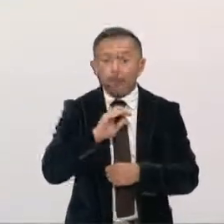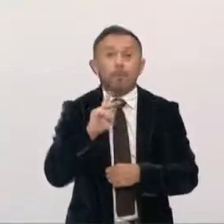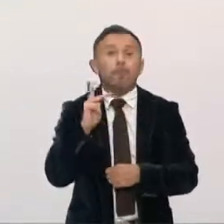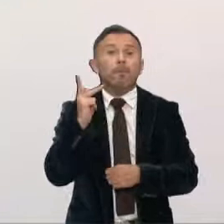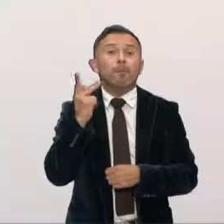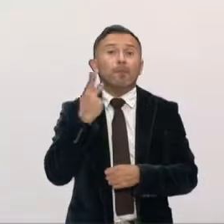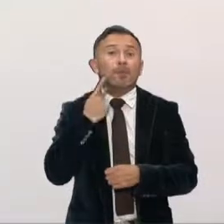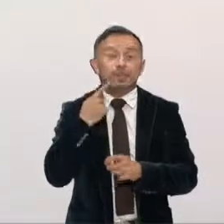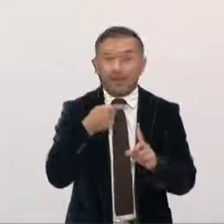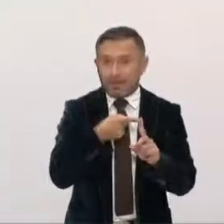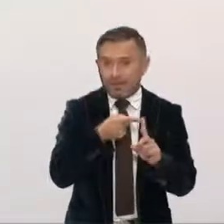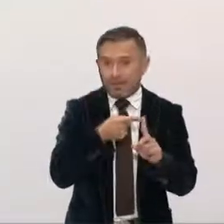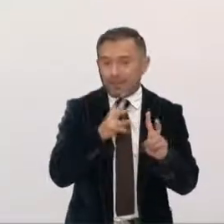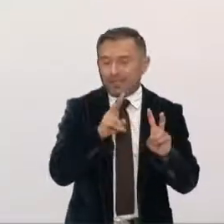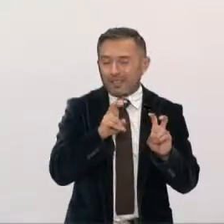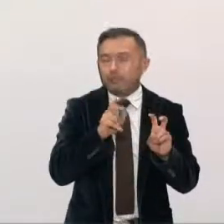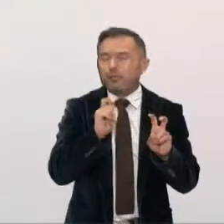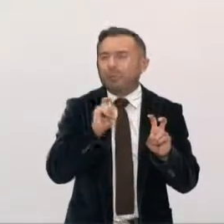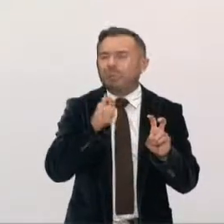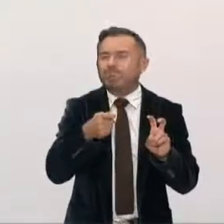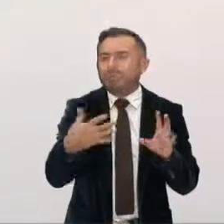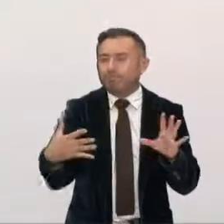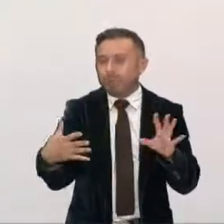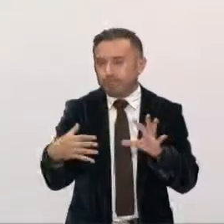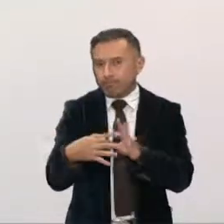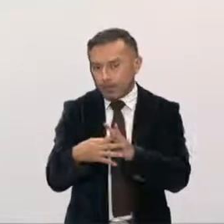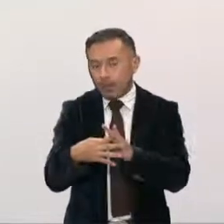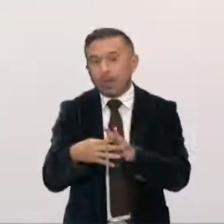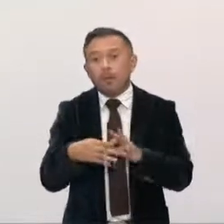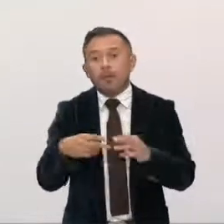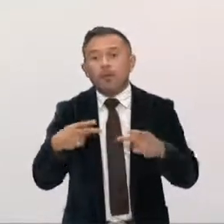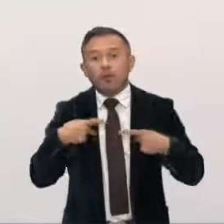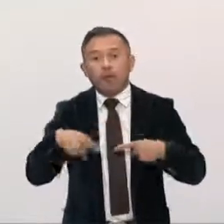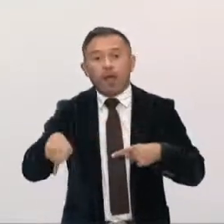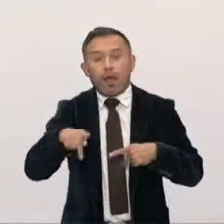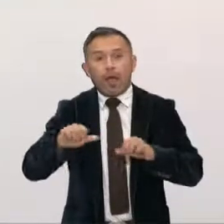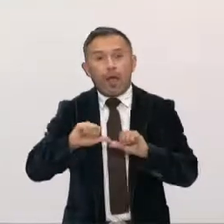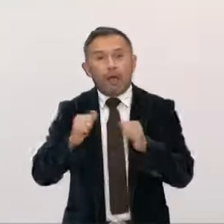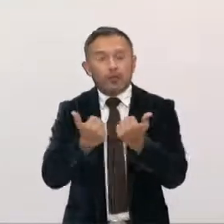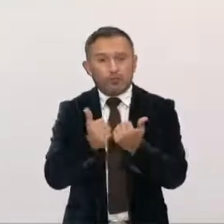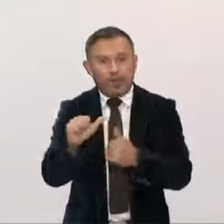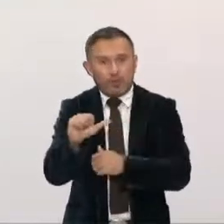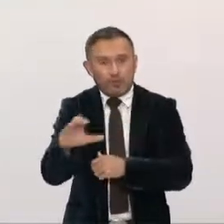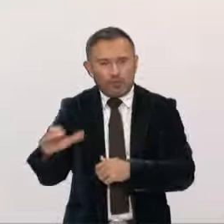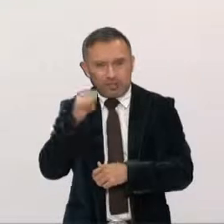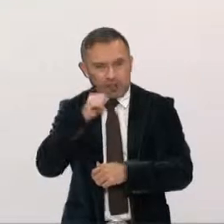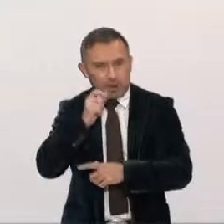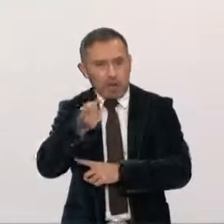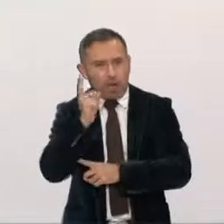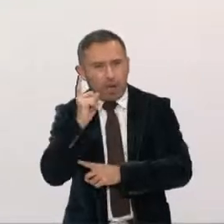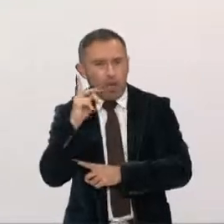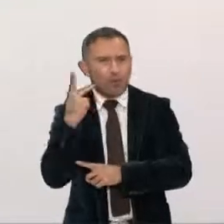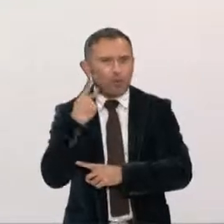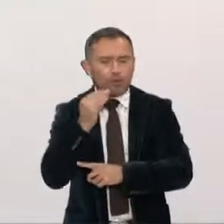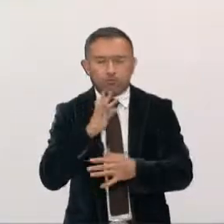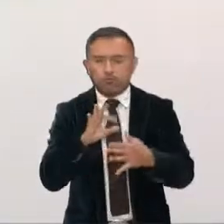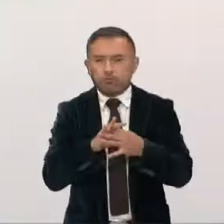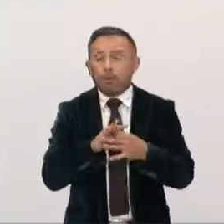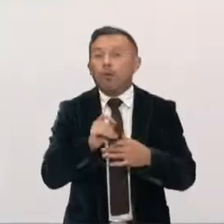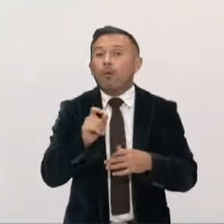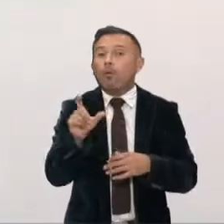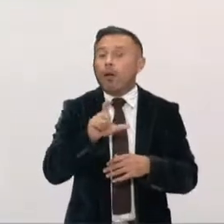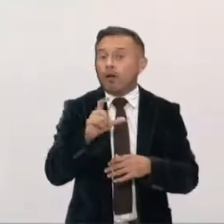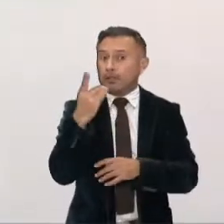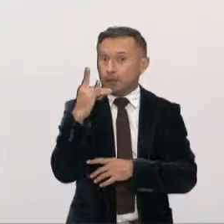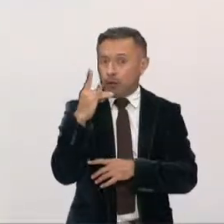that politics has a deep presence and the action of a social society.